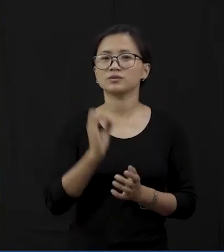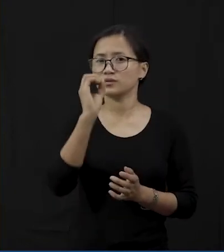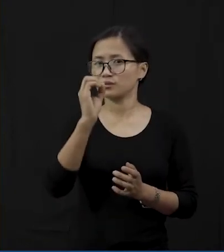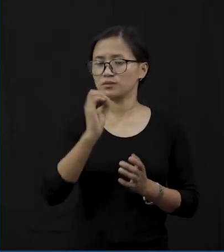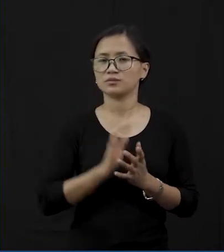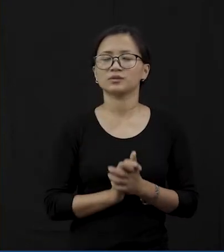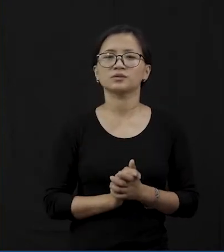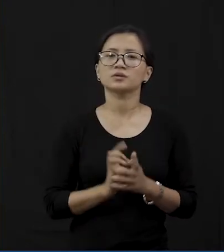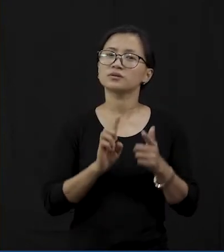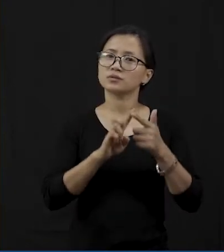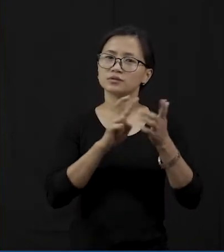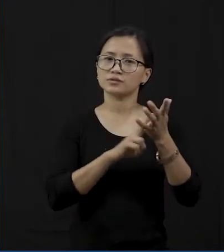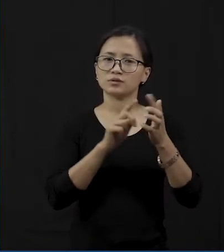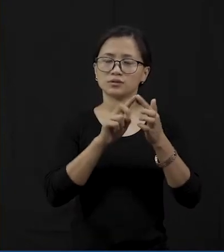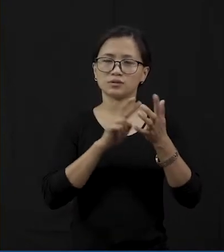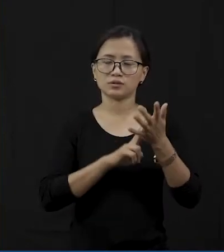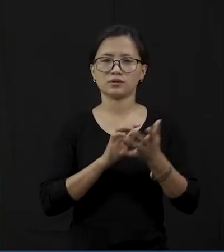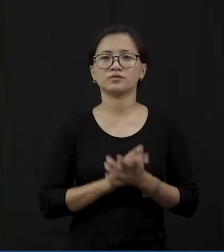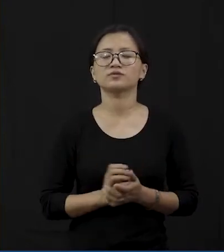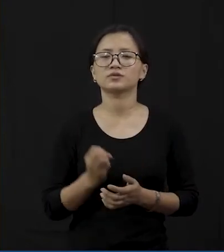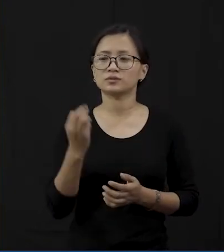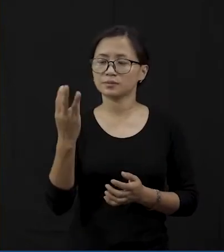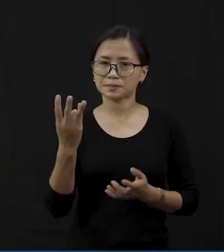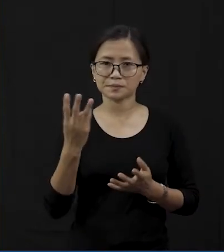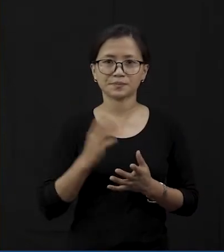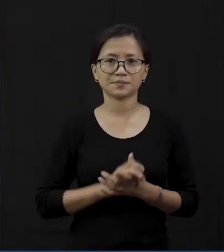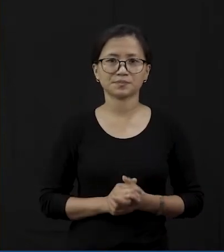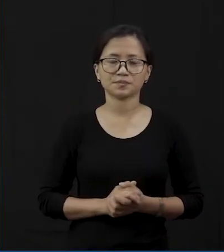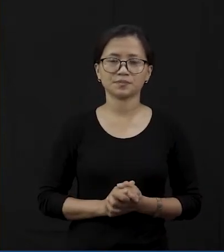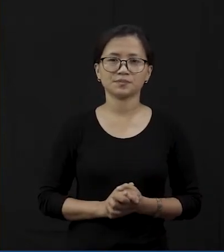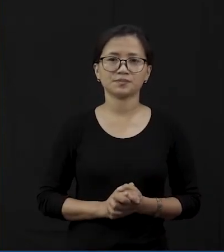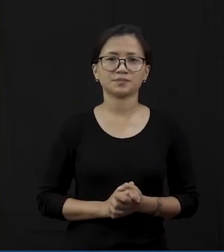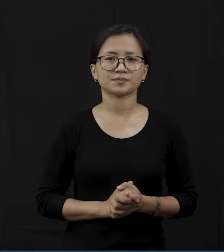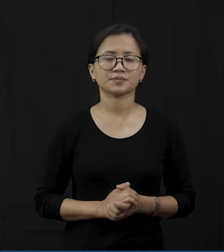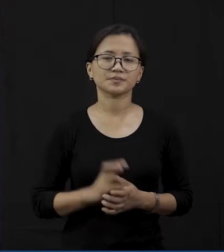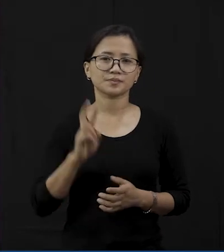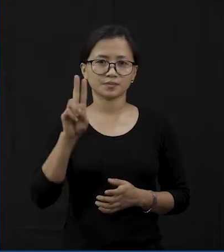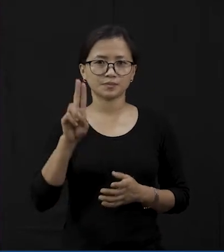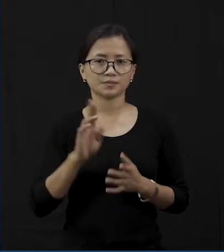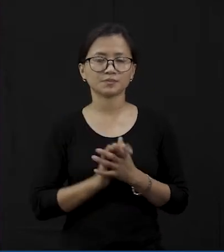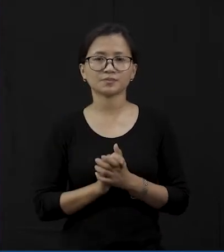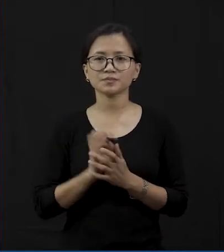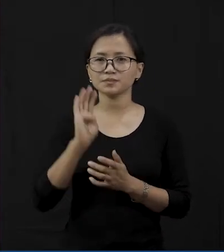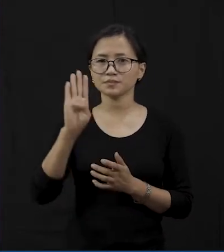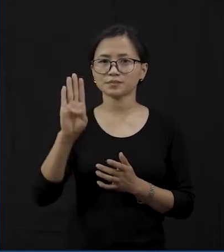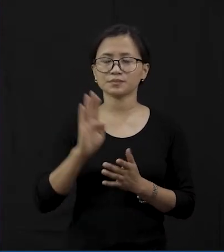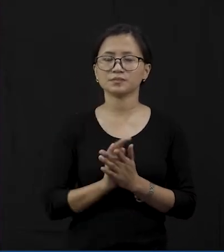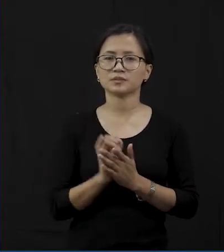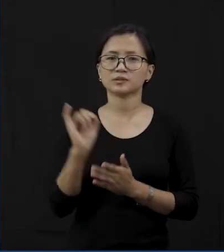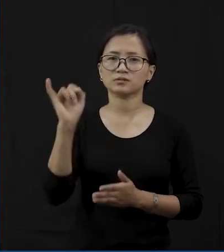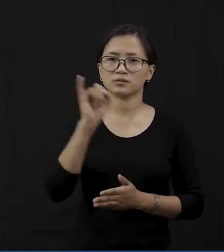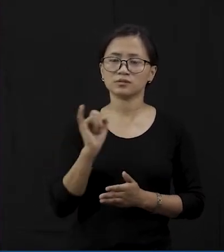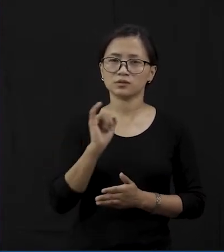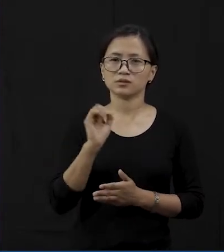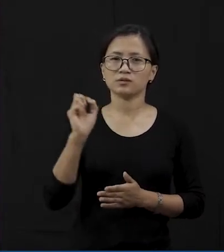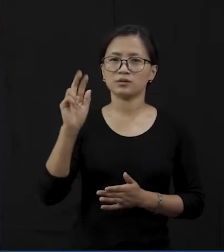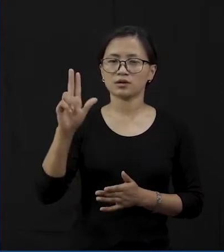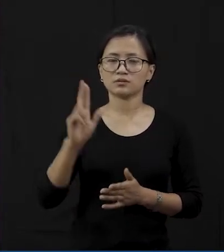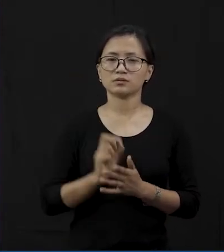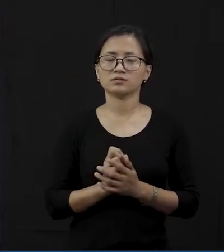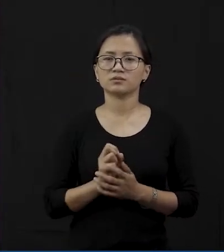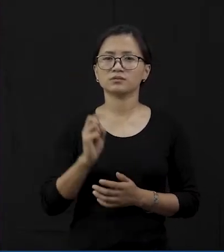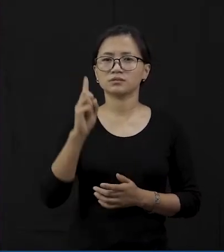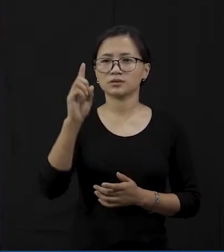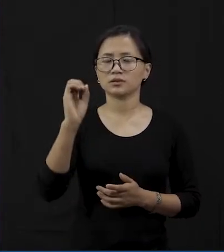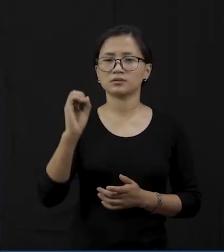number. So for examples of even number are 2, 4, 6,